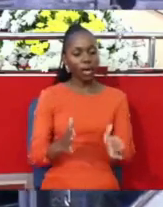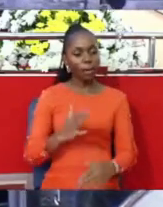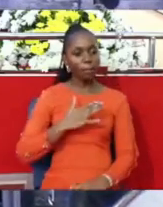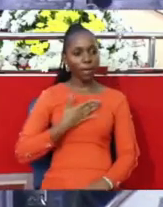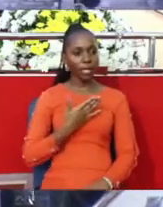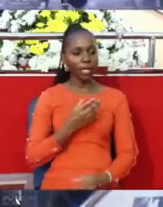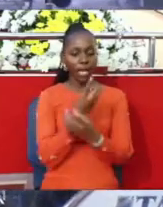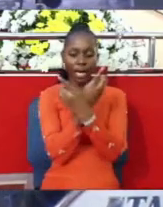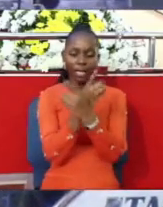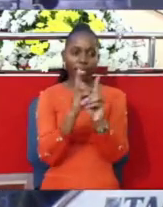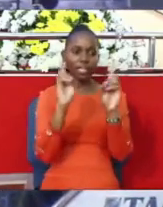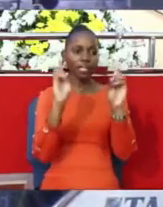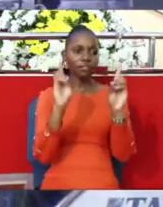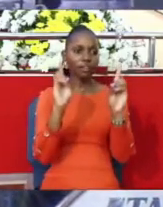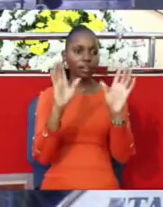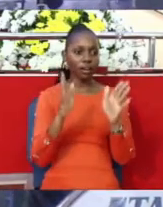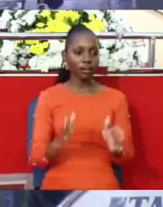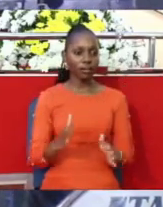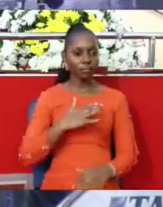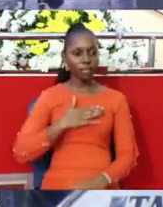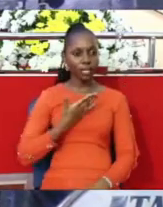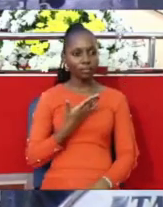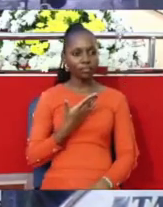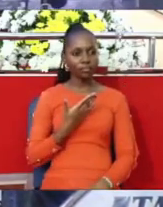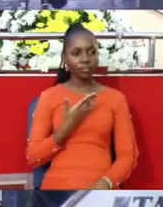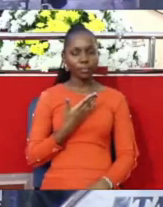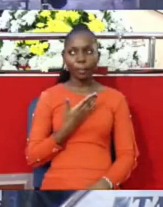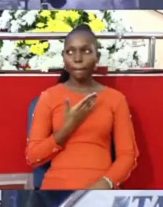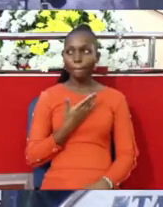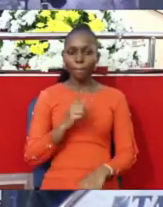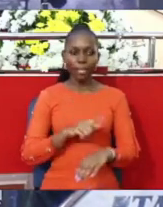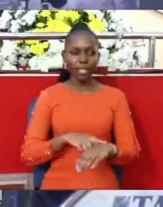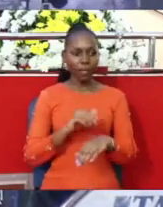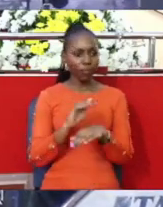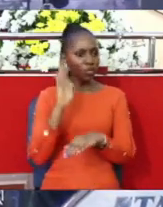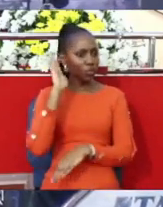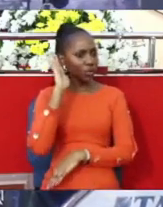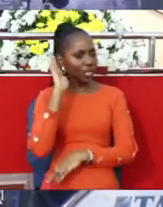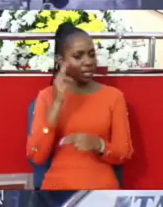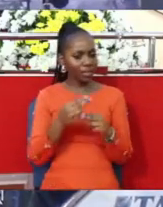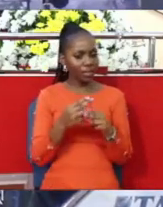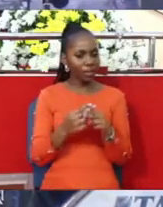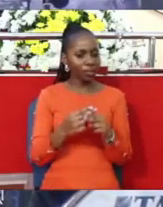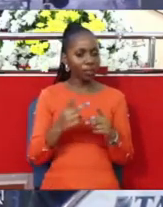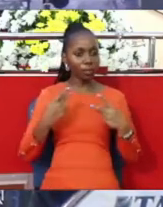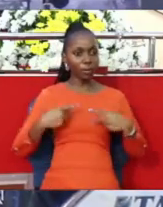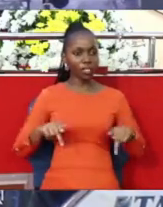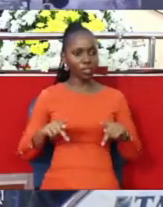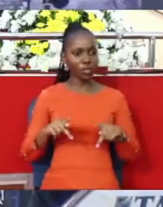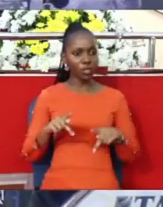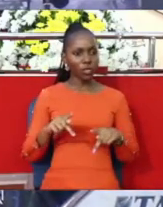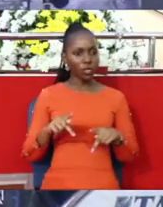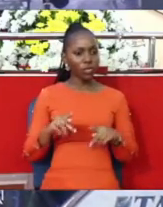hear the name of someone, unapo sikia jina la mtu, you know, unajua, you have an inner vision of him. Aha, una ule